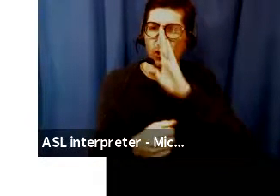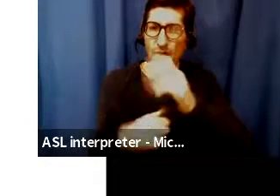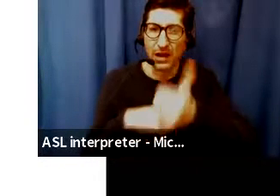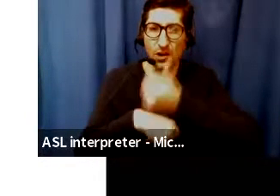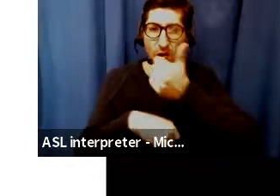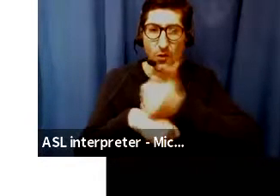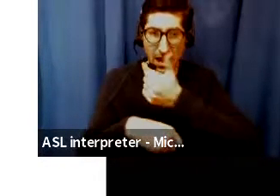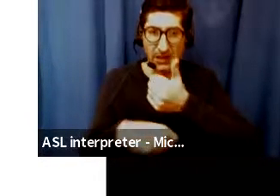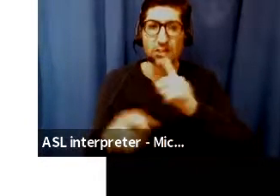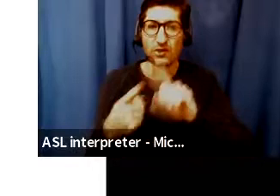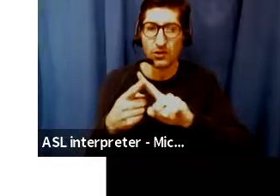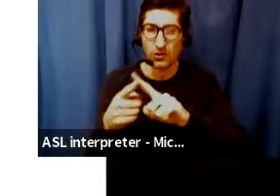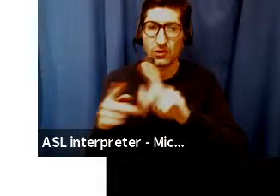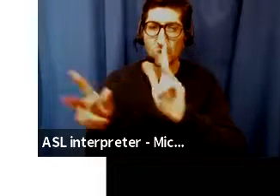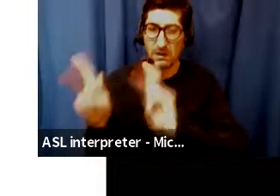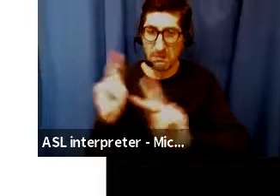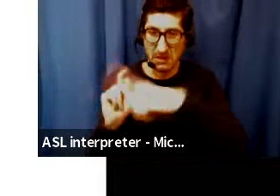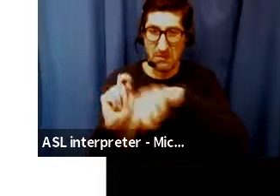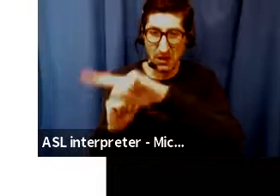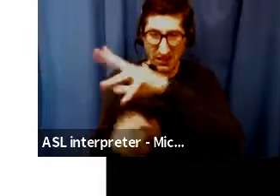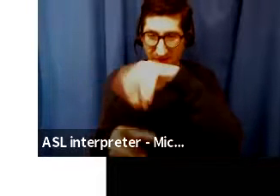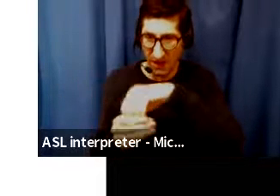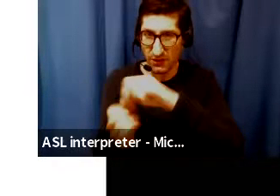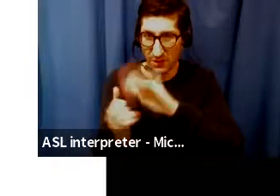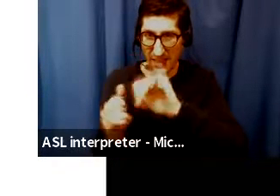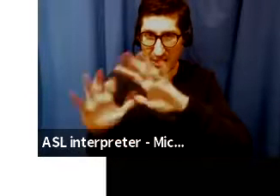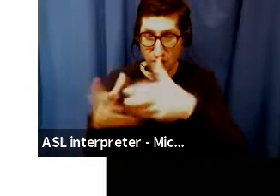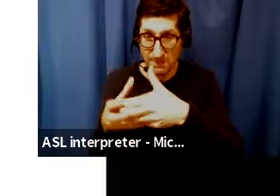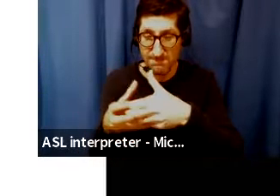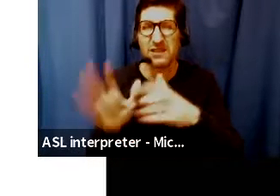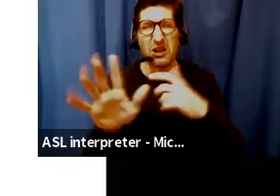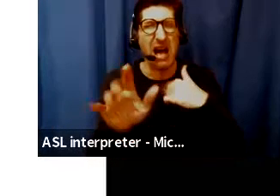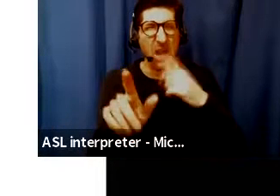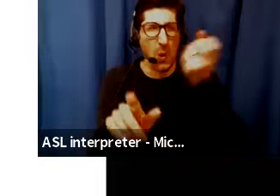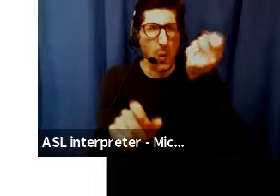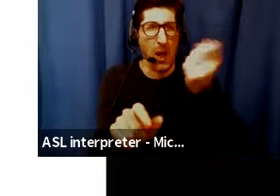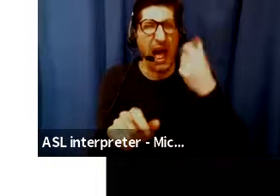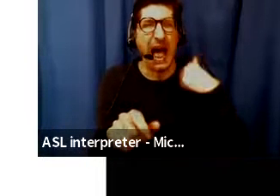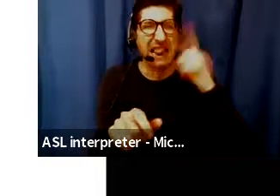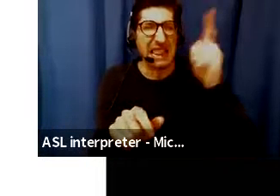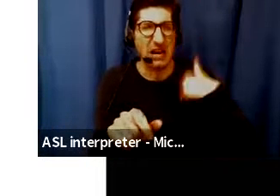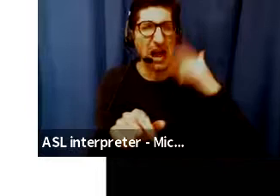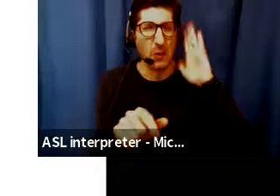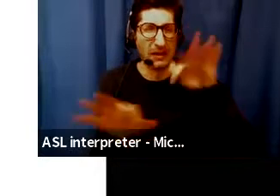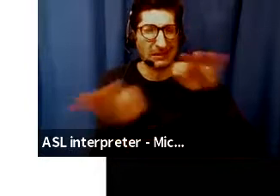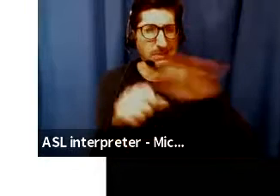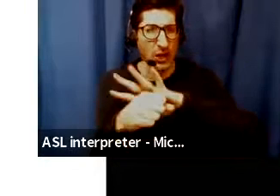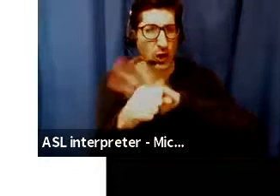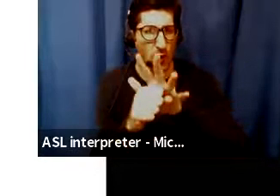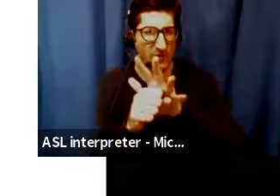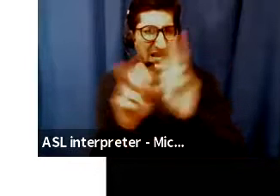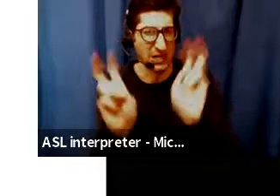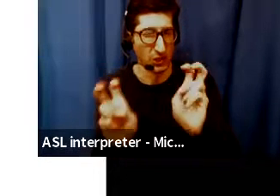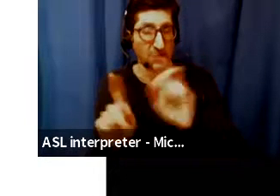but before, because this is a big issue, the direct threat and COVID. But before I do that, I just wanted to talk about this really interesting